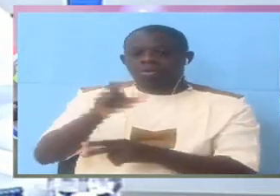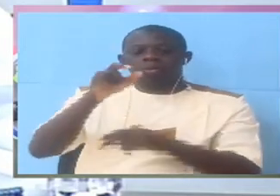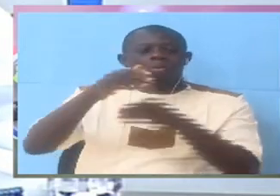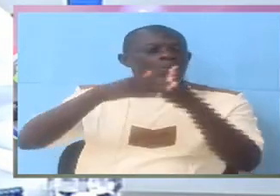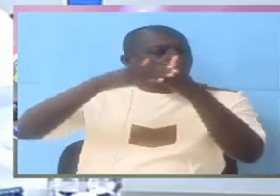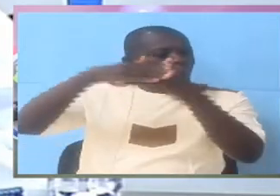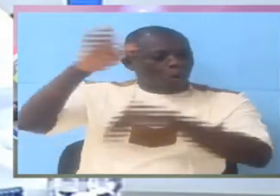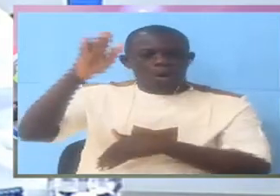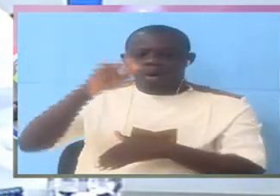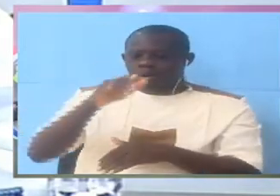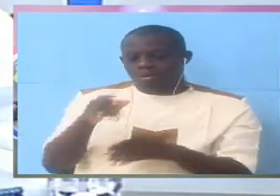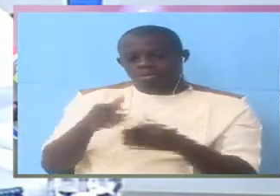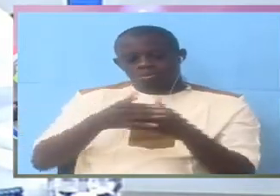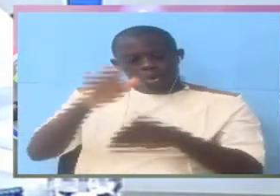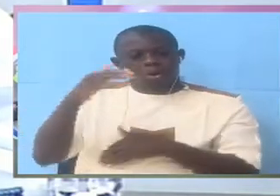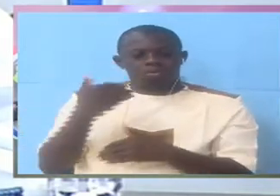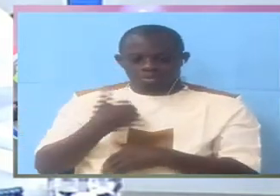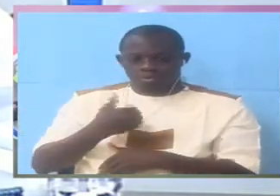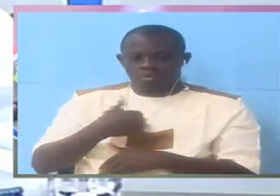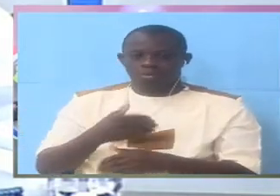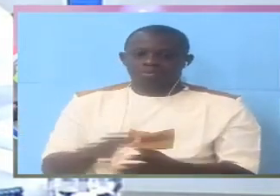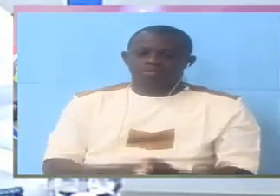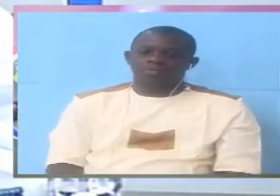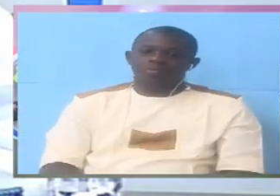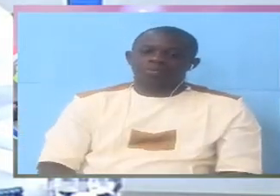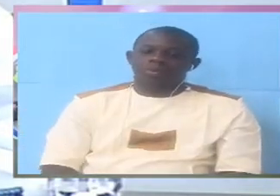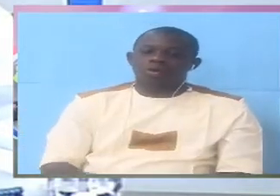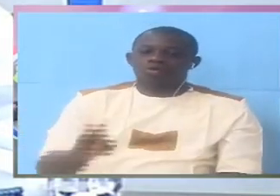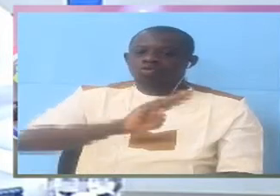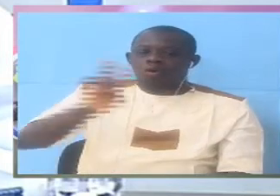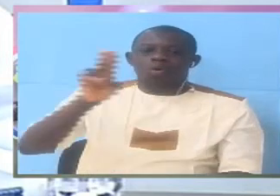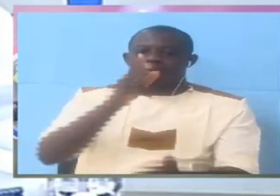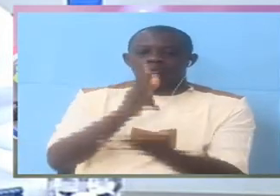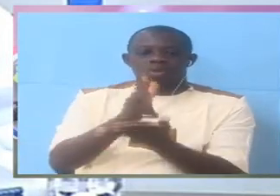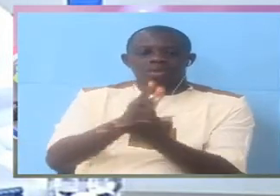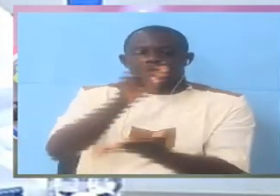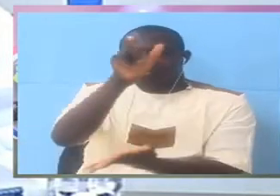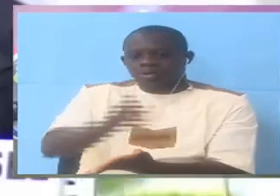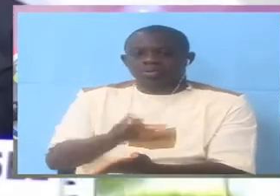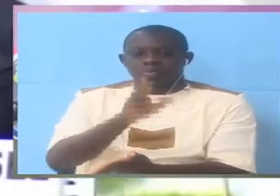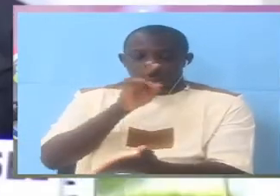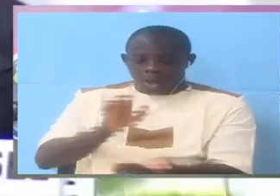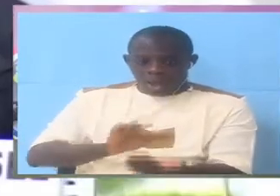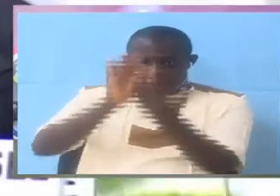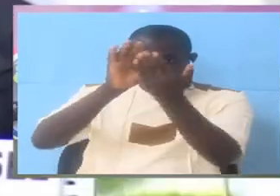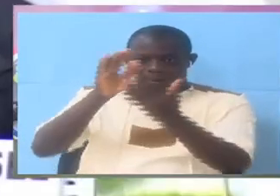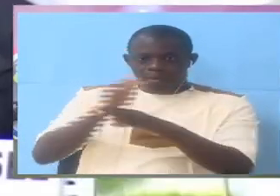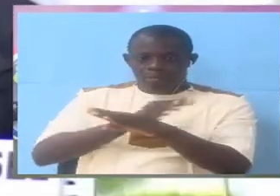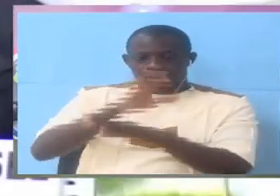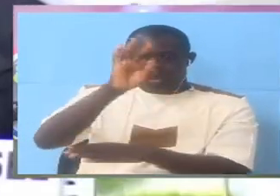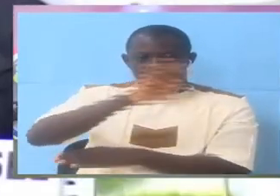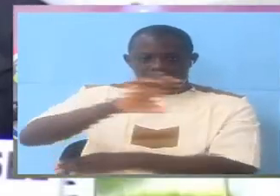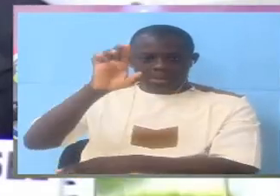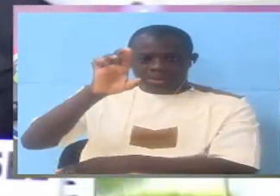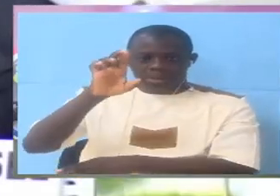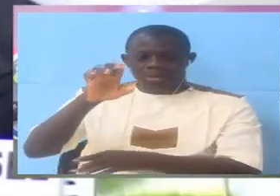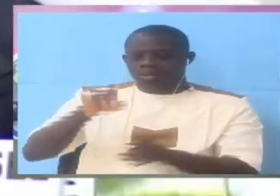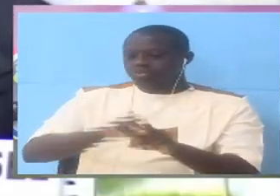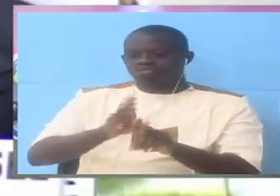None of all of them. None of the witnesses who appear here said they were picked by state guards. Because maybe they don't know as I